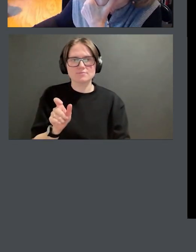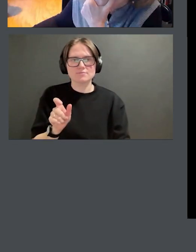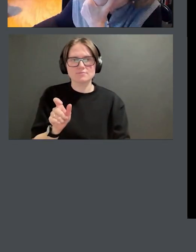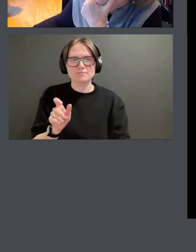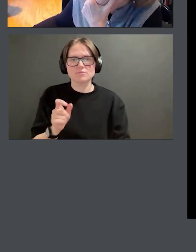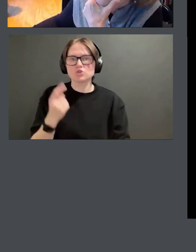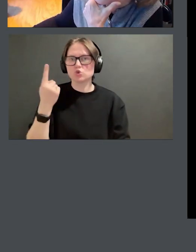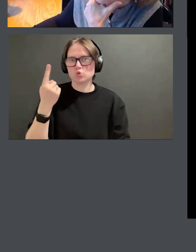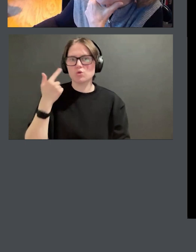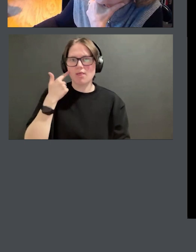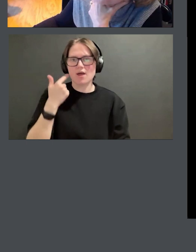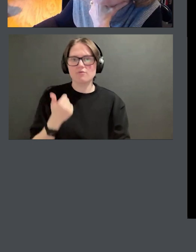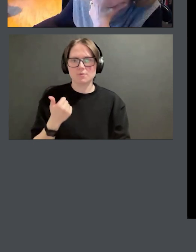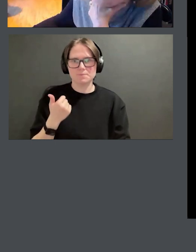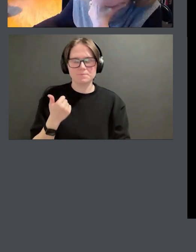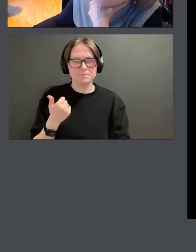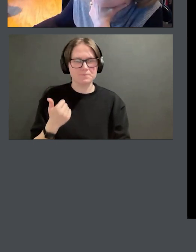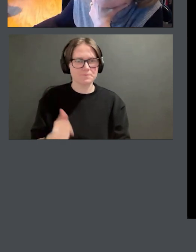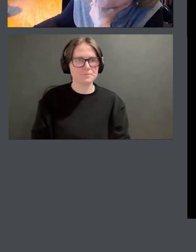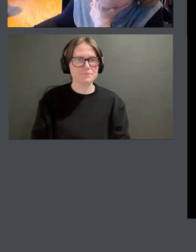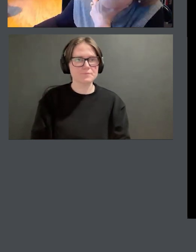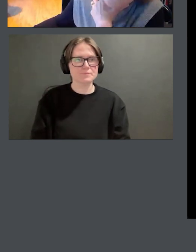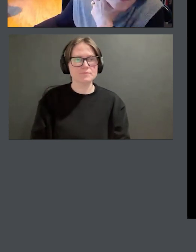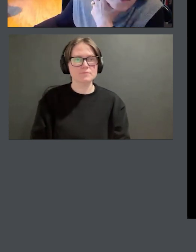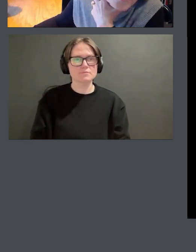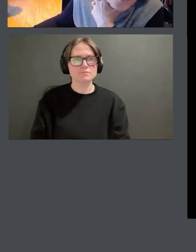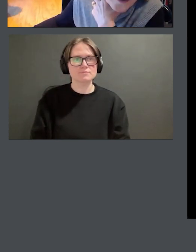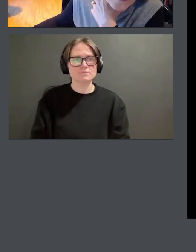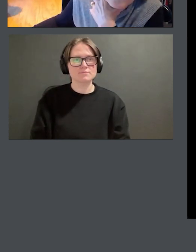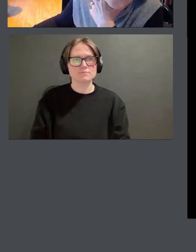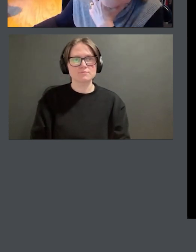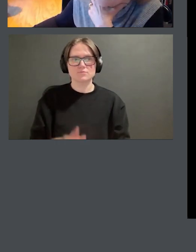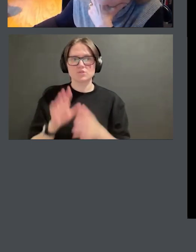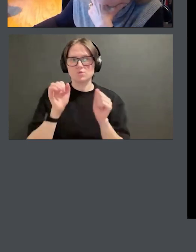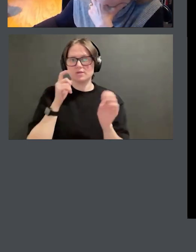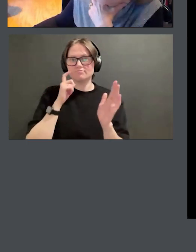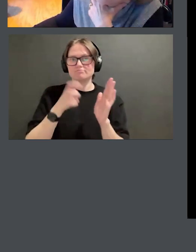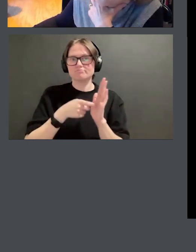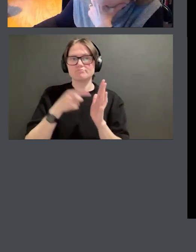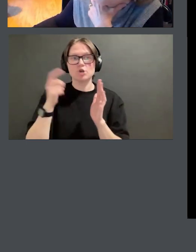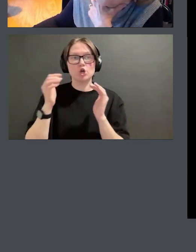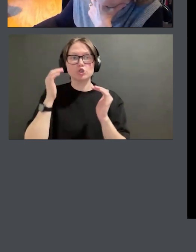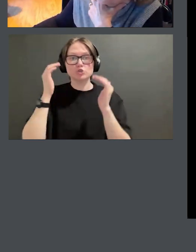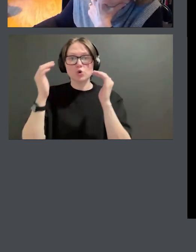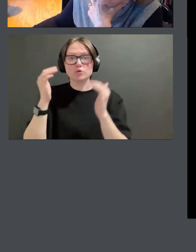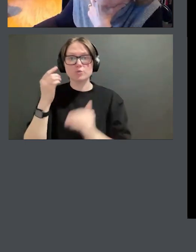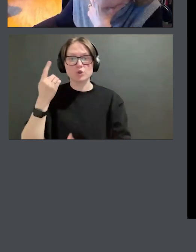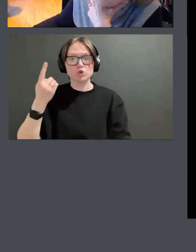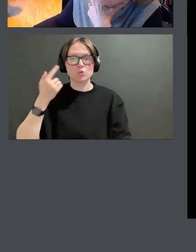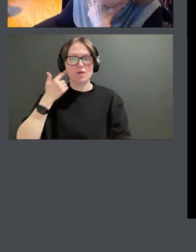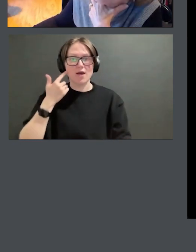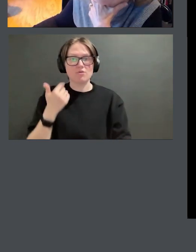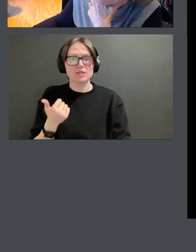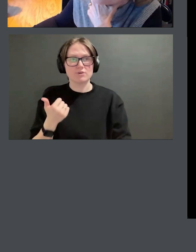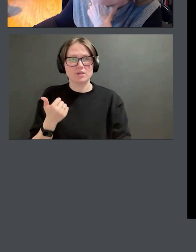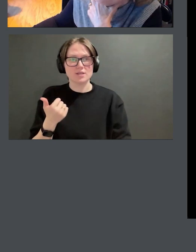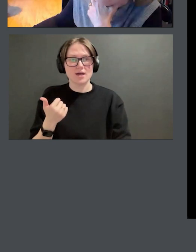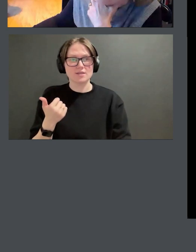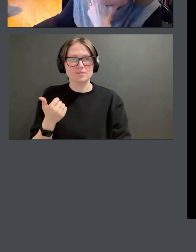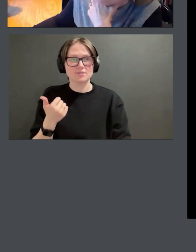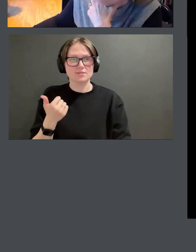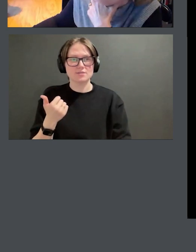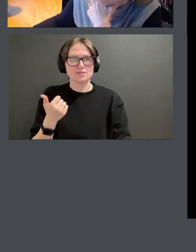unilateral loss. So you can see here that adults who have unilateral hearing loss rate